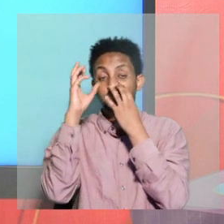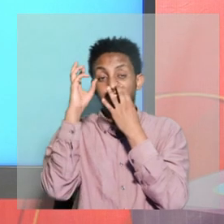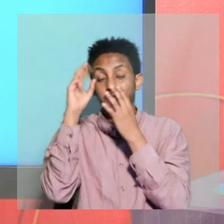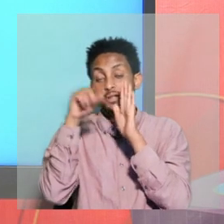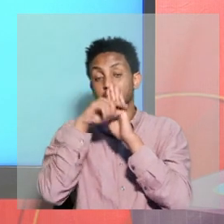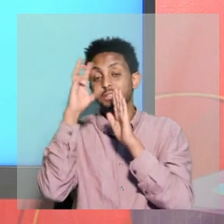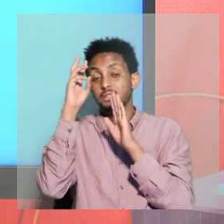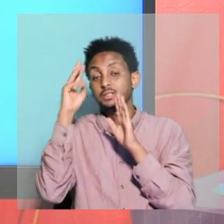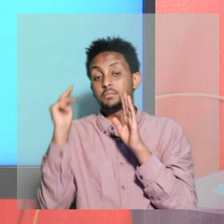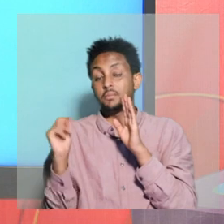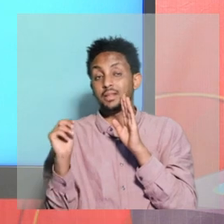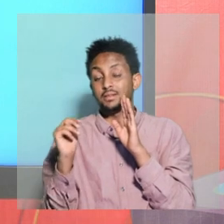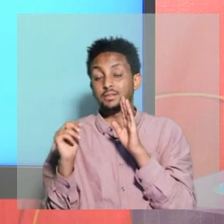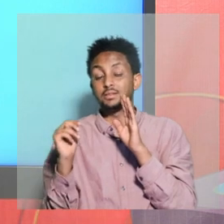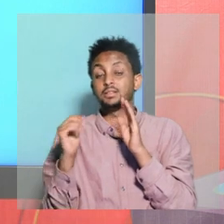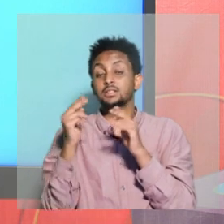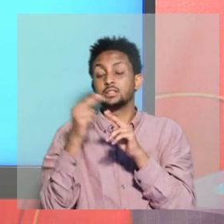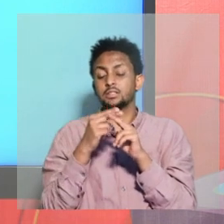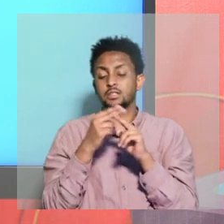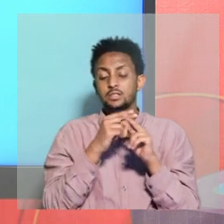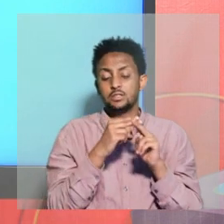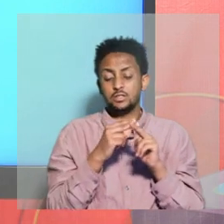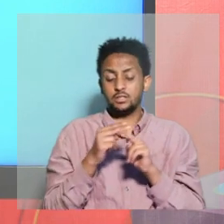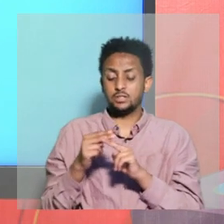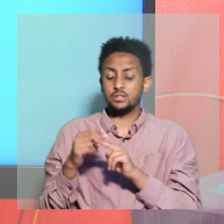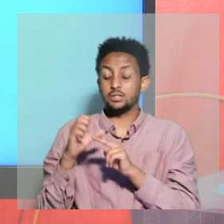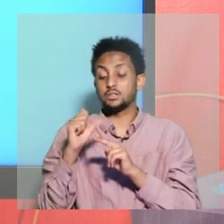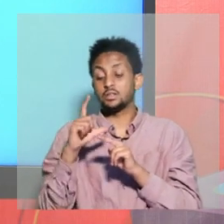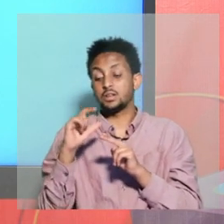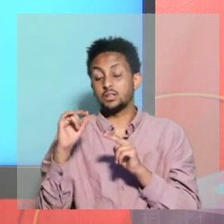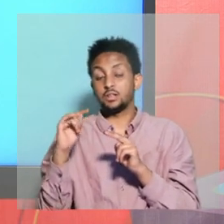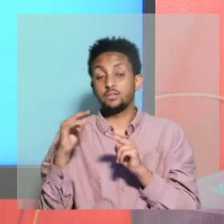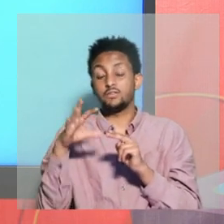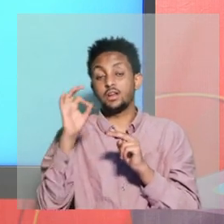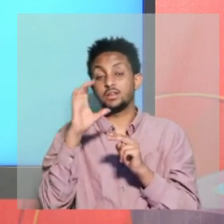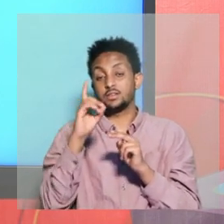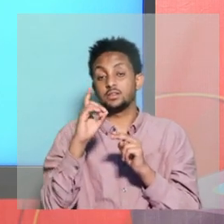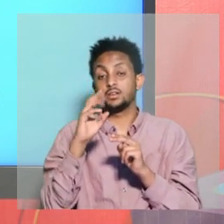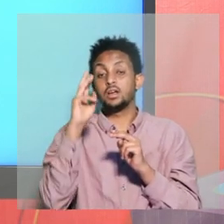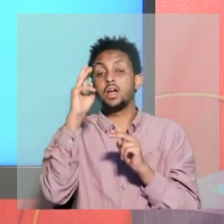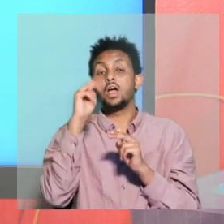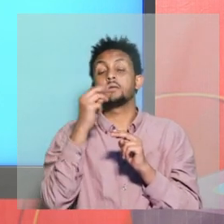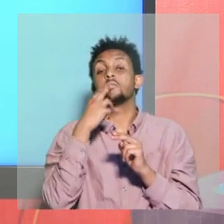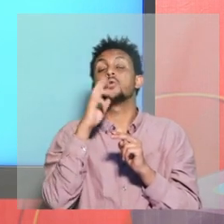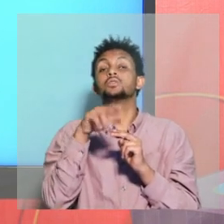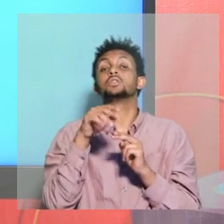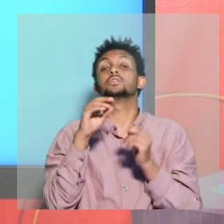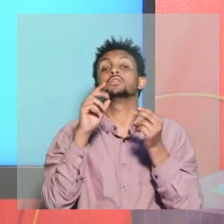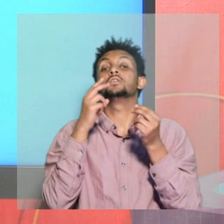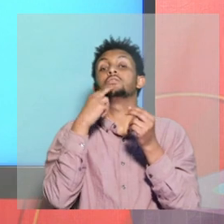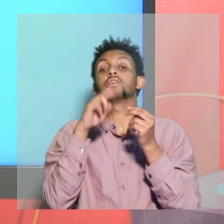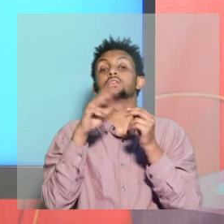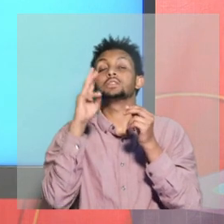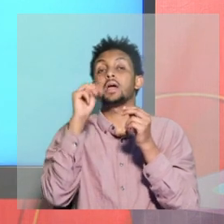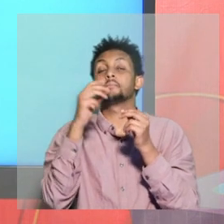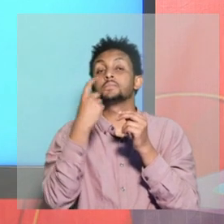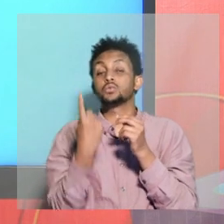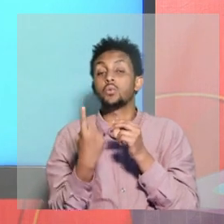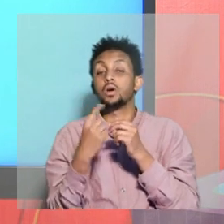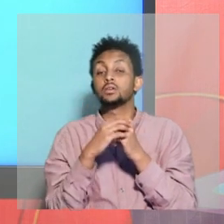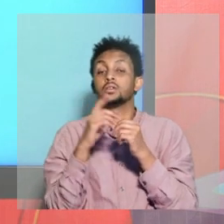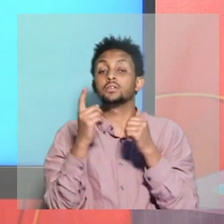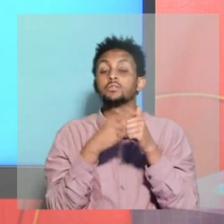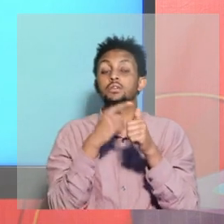between each slits. So we can find d and m order of spectrum, the first order of spectrum.